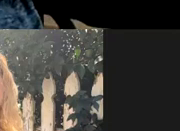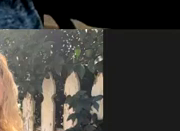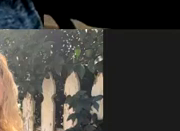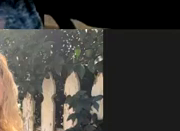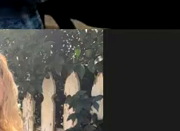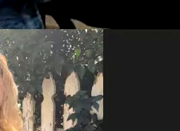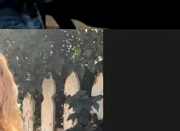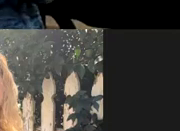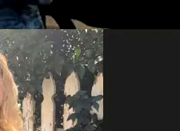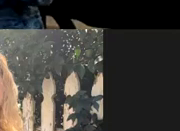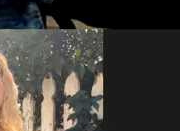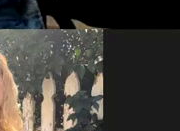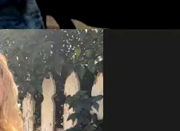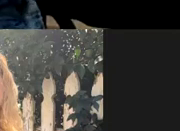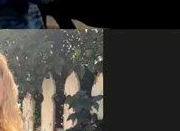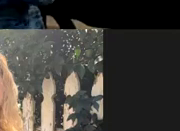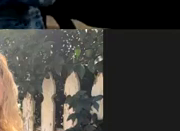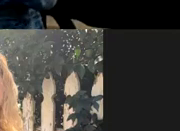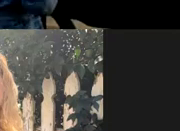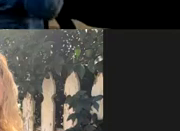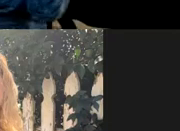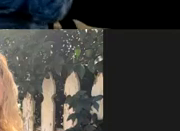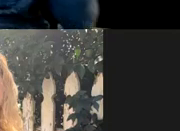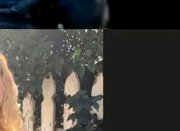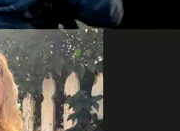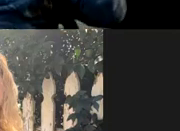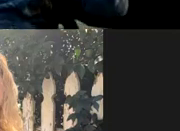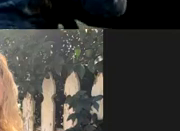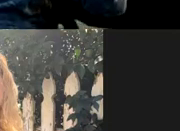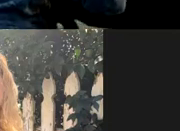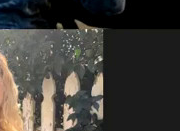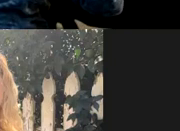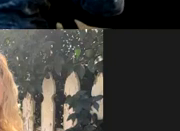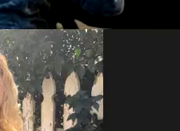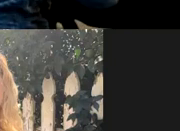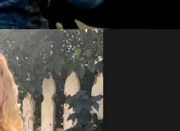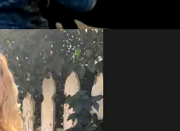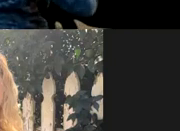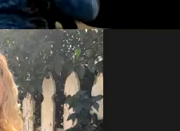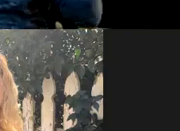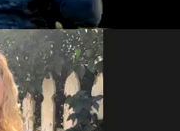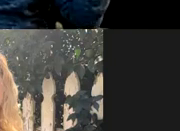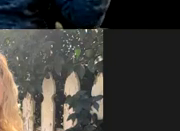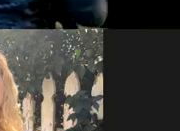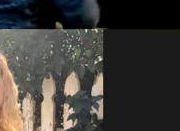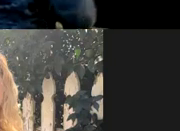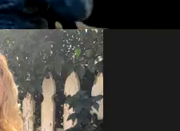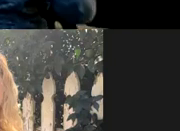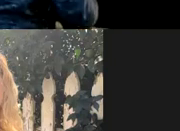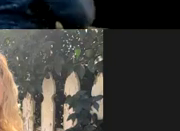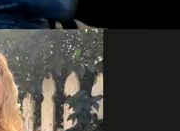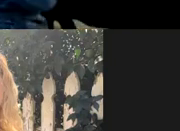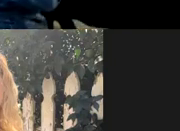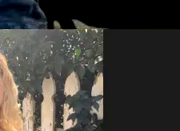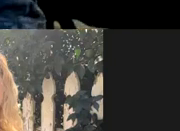tenant is trying to enforce their fair housing rights and the landlord knows about it. And